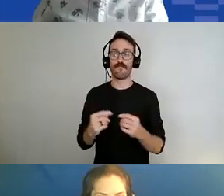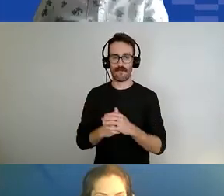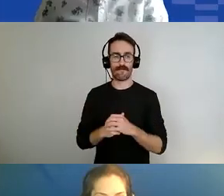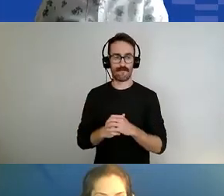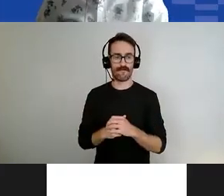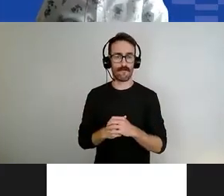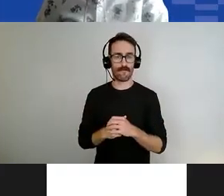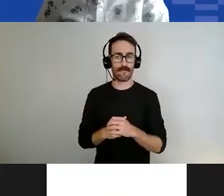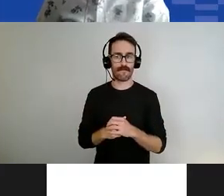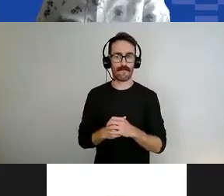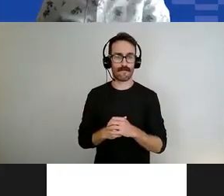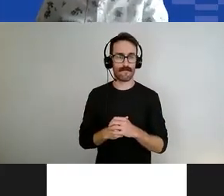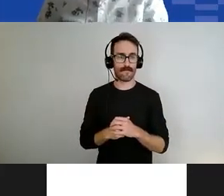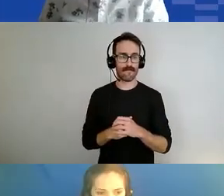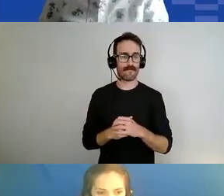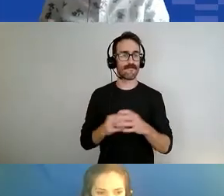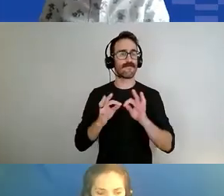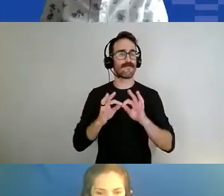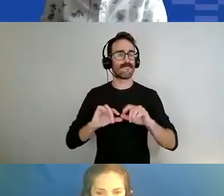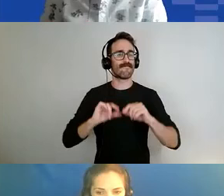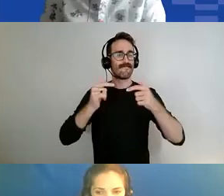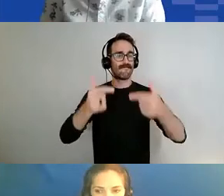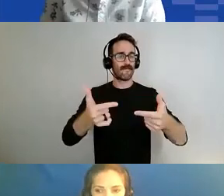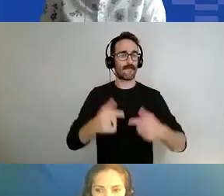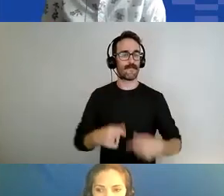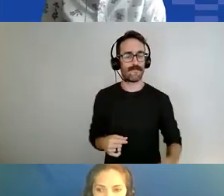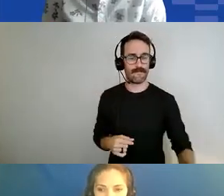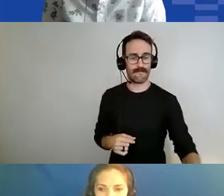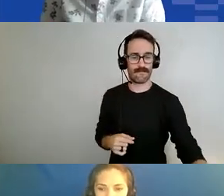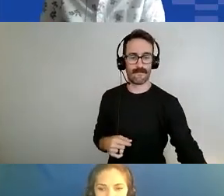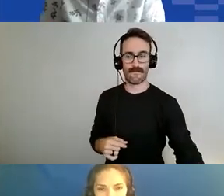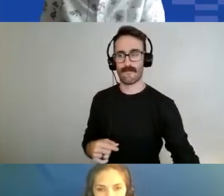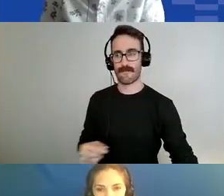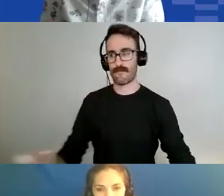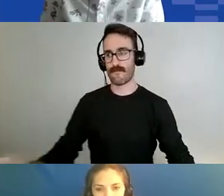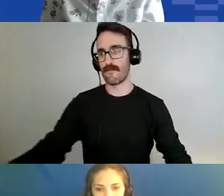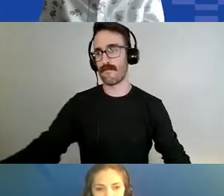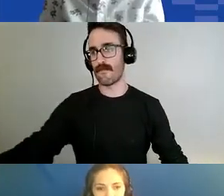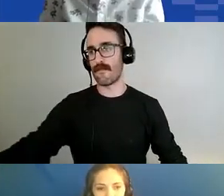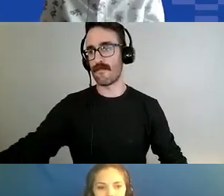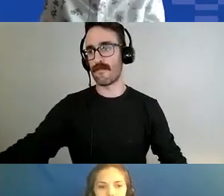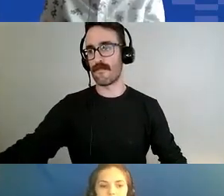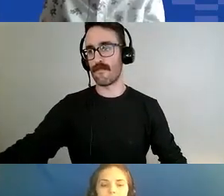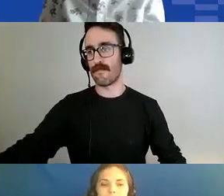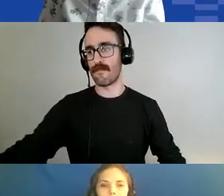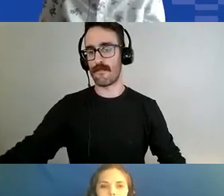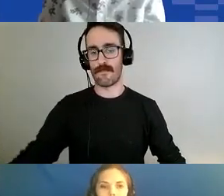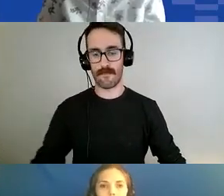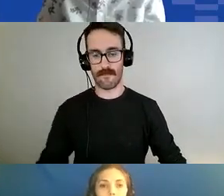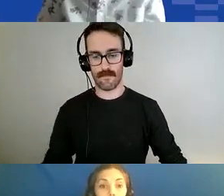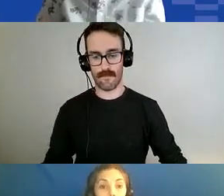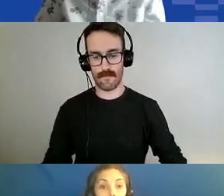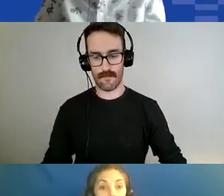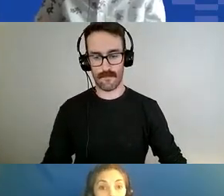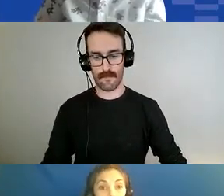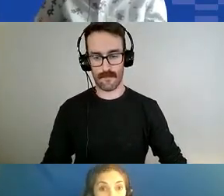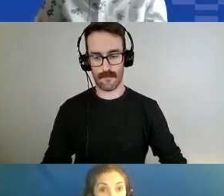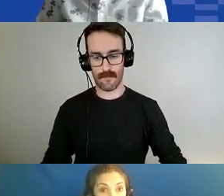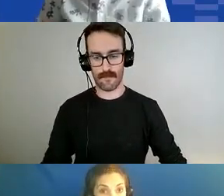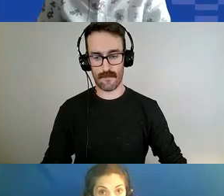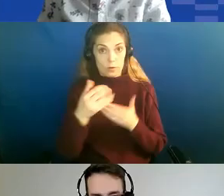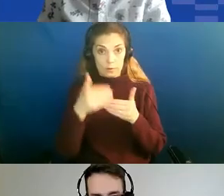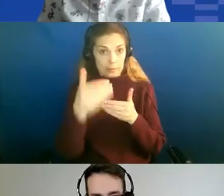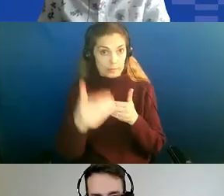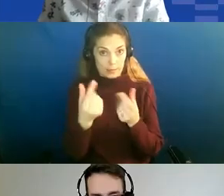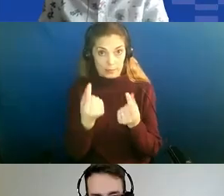For next steps of the project, so I already mentioned our final report will be coming out in 2022. We'll also